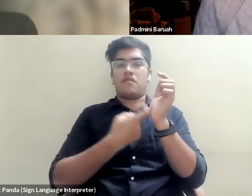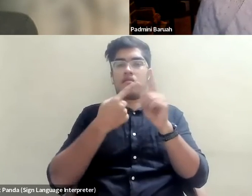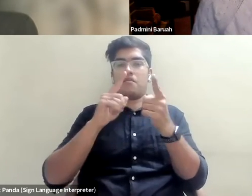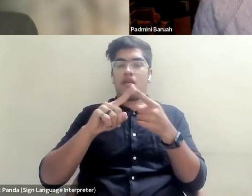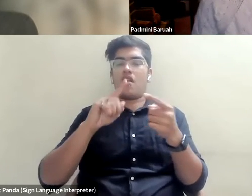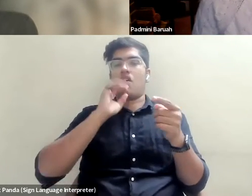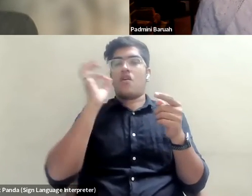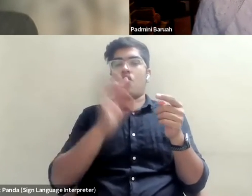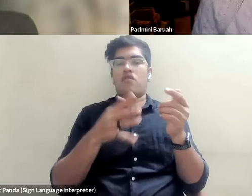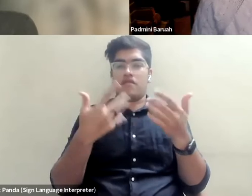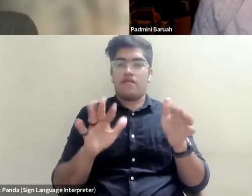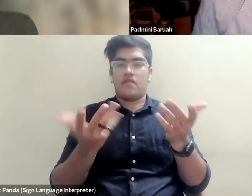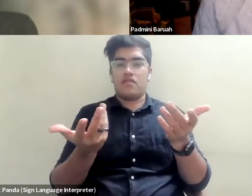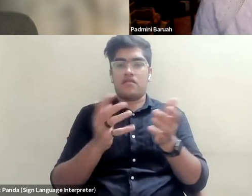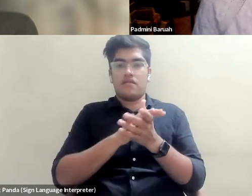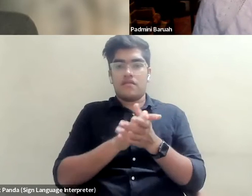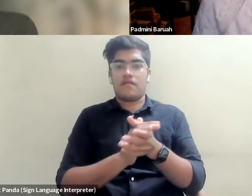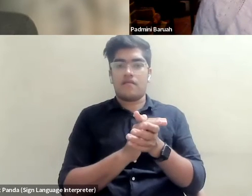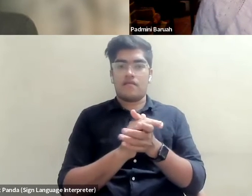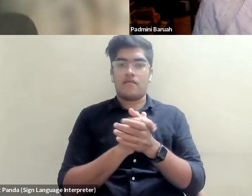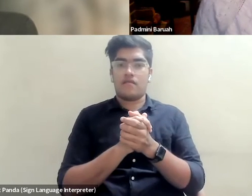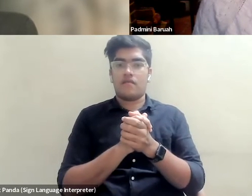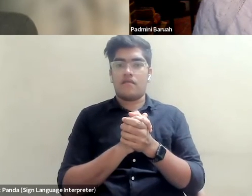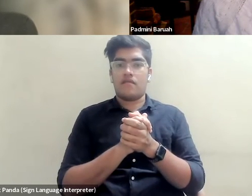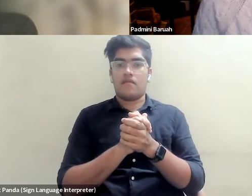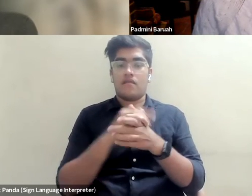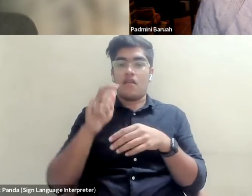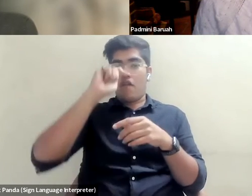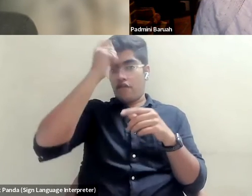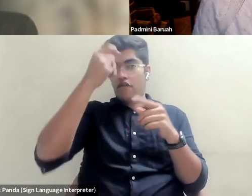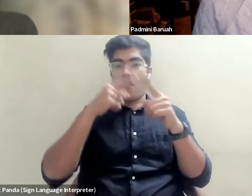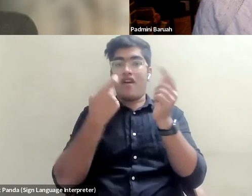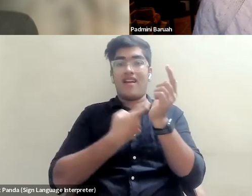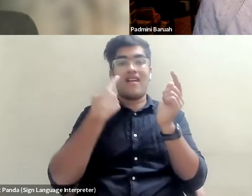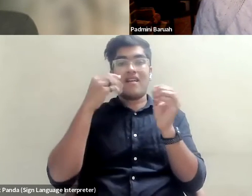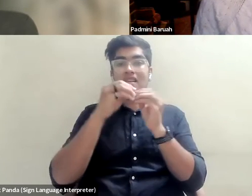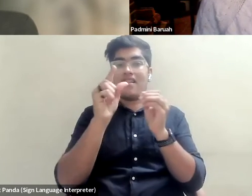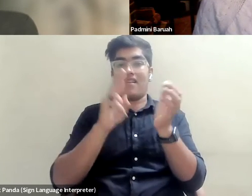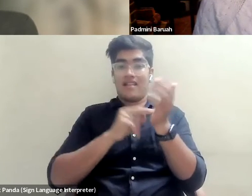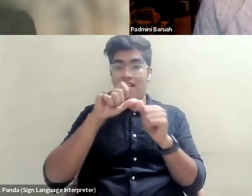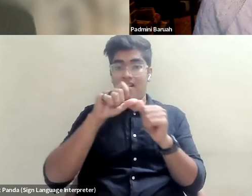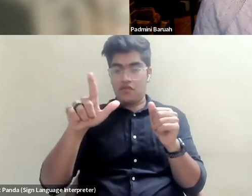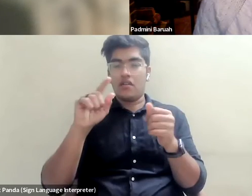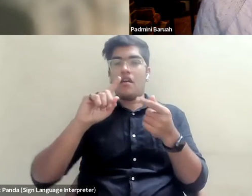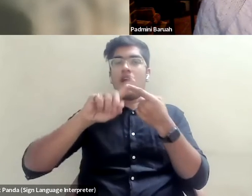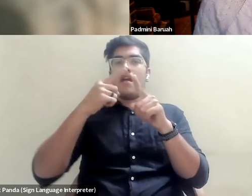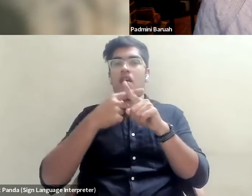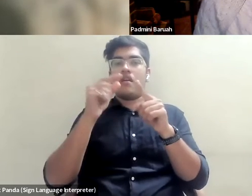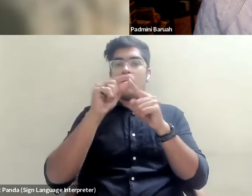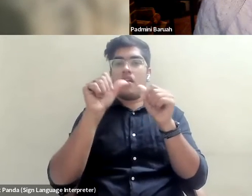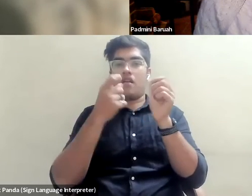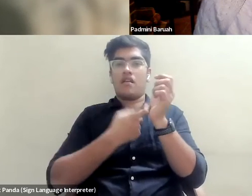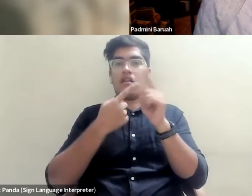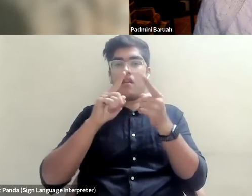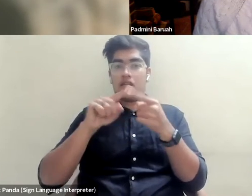the specialty of the foreigners tribunals. They churn out ex parte orders faster than McDonald's churns